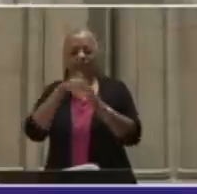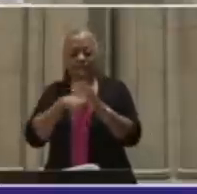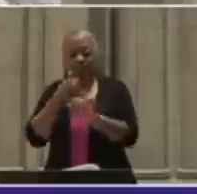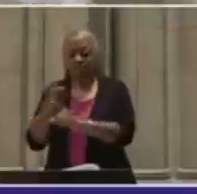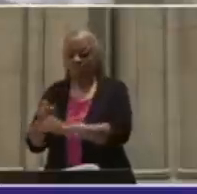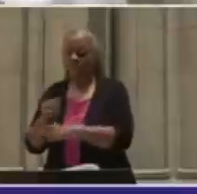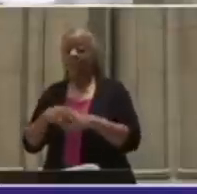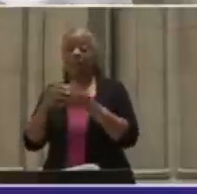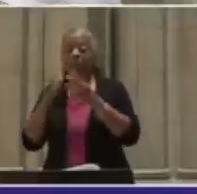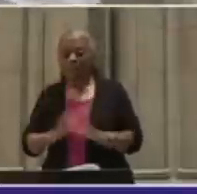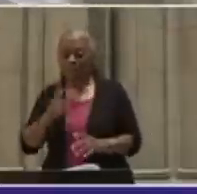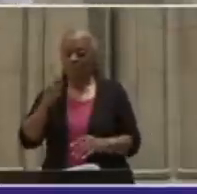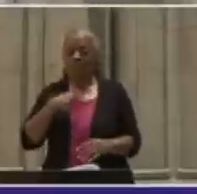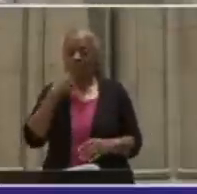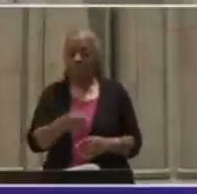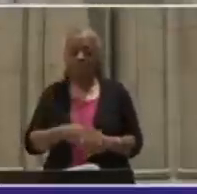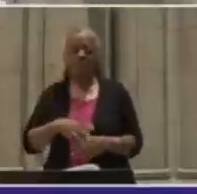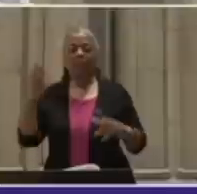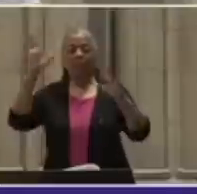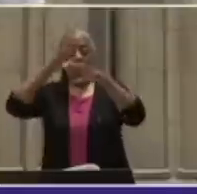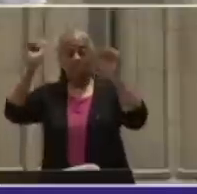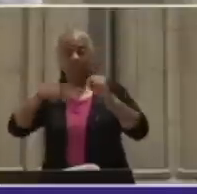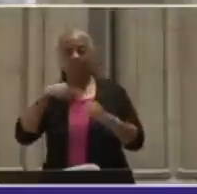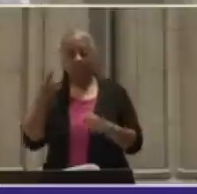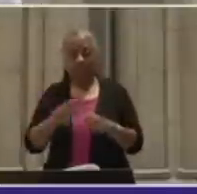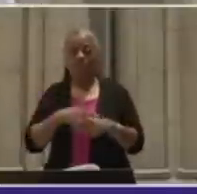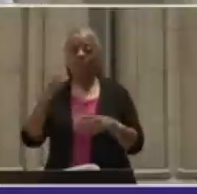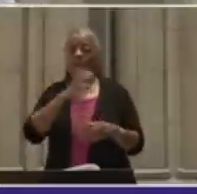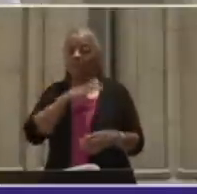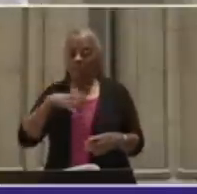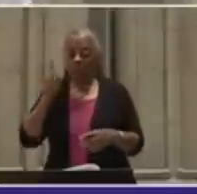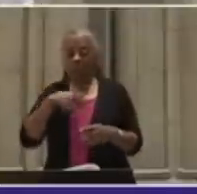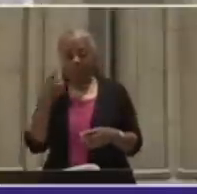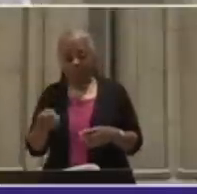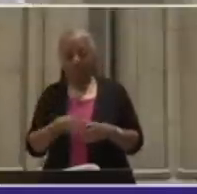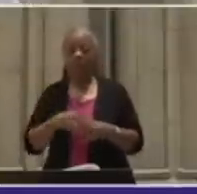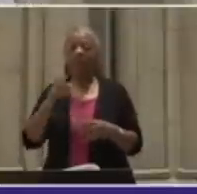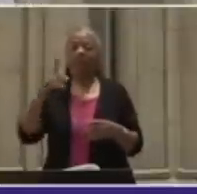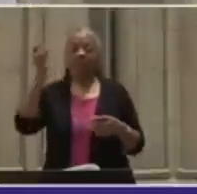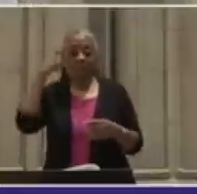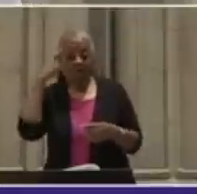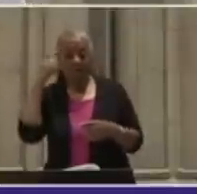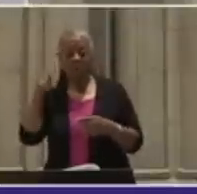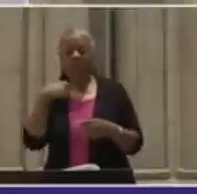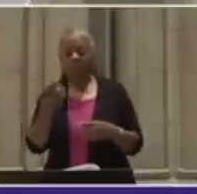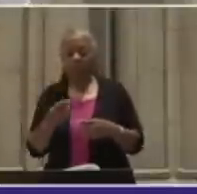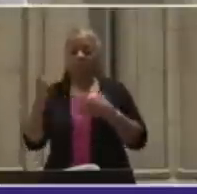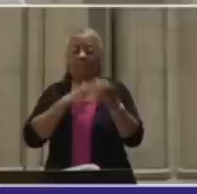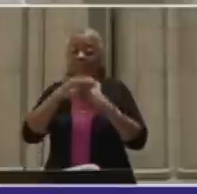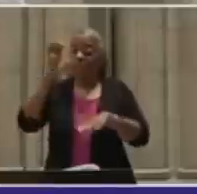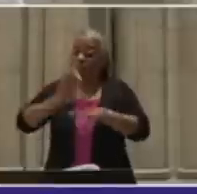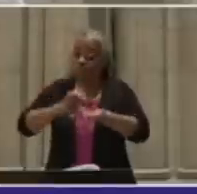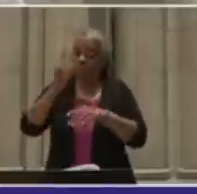herself. America must be told. The president must be told. The Congress must be told. Governors must be told. Even the